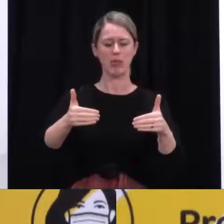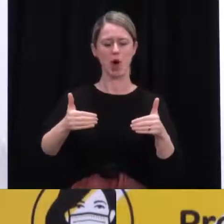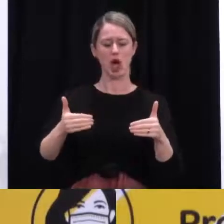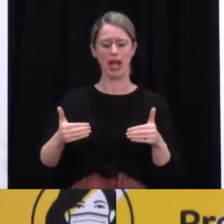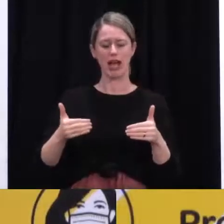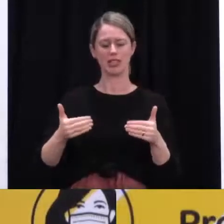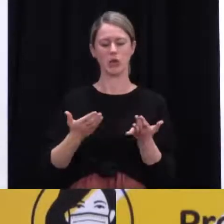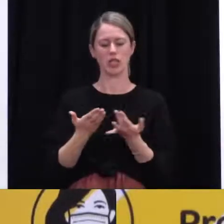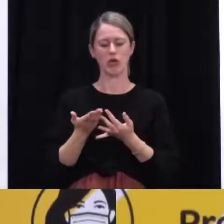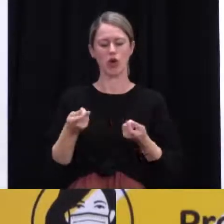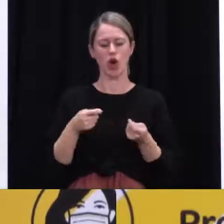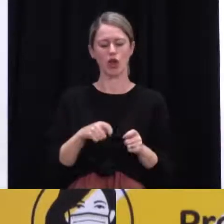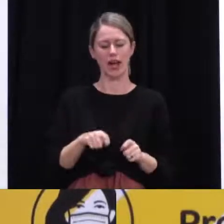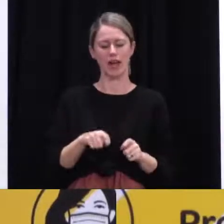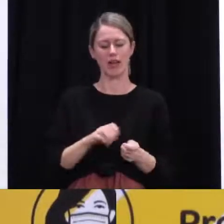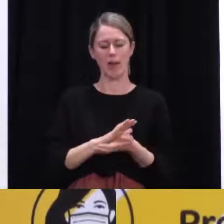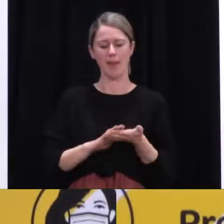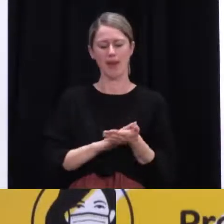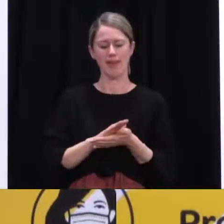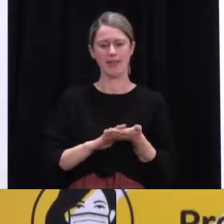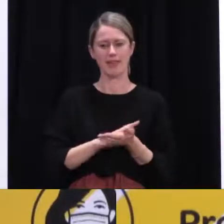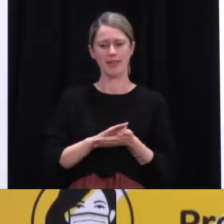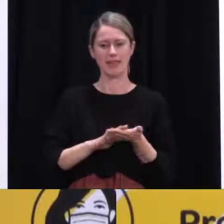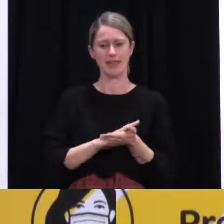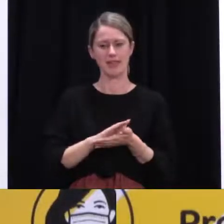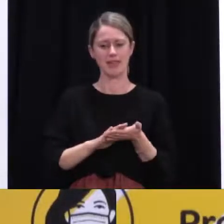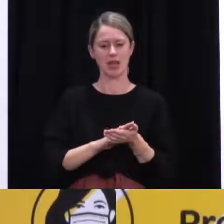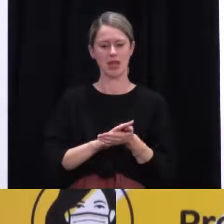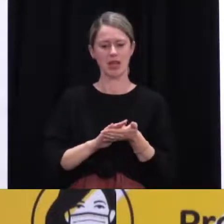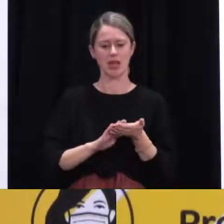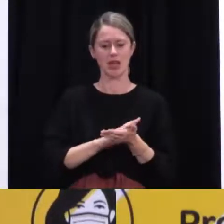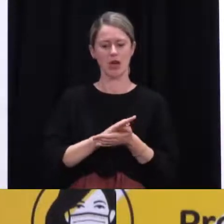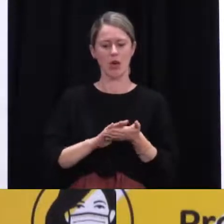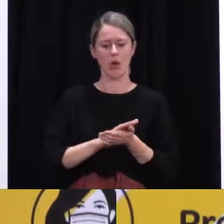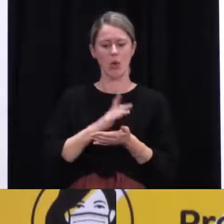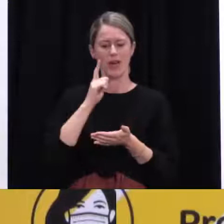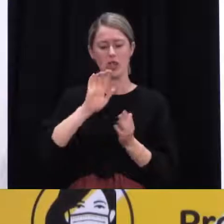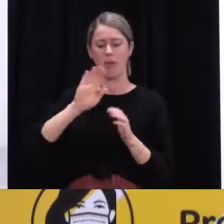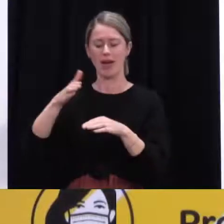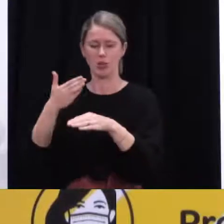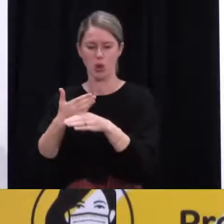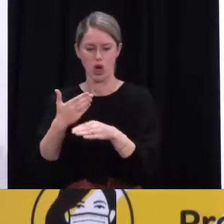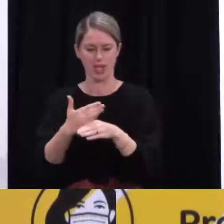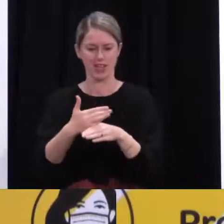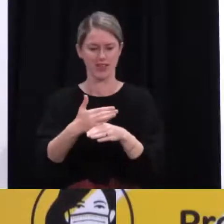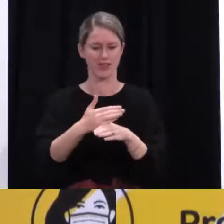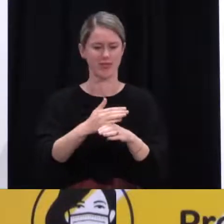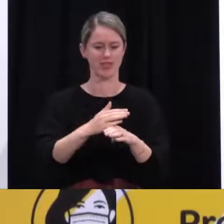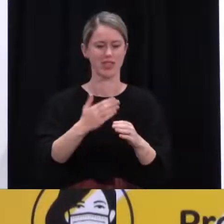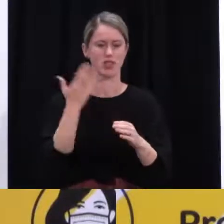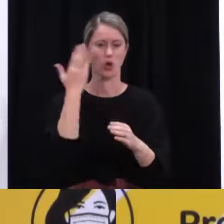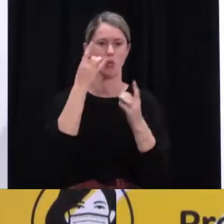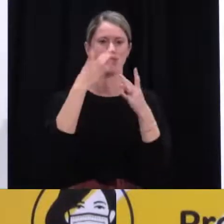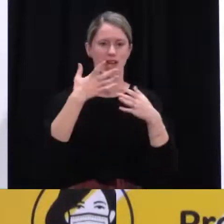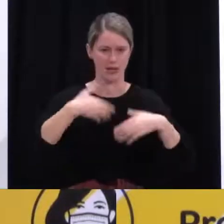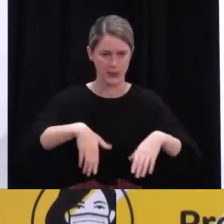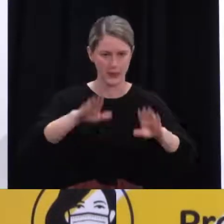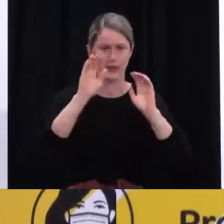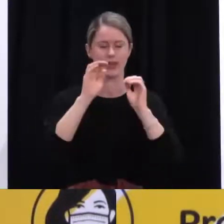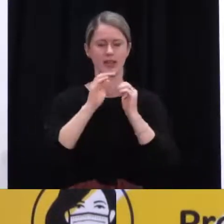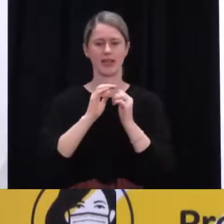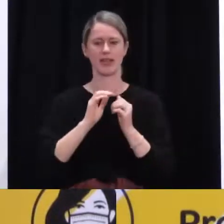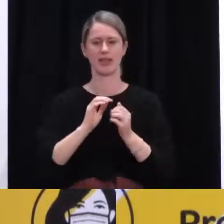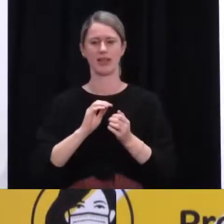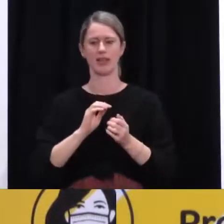it is during the lockdown, so at a time when people may actually be going back to work, that kids can take time off, can get